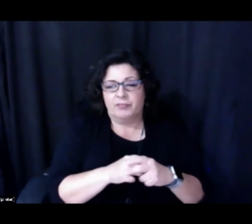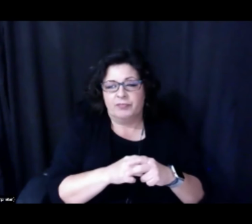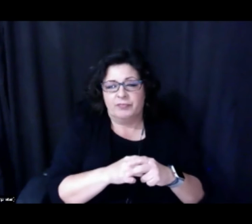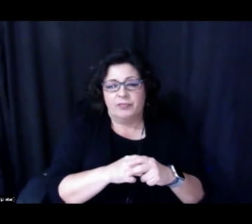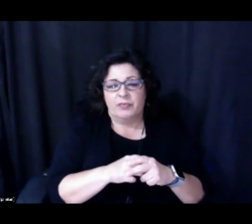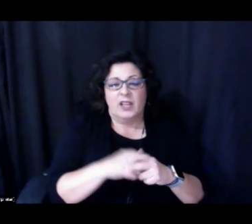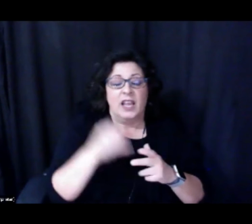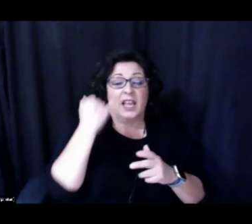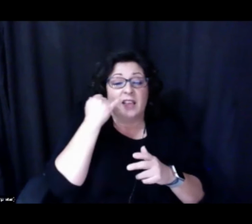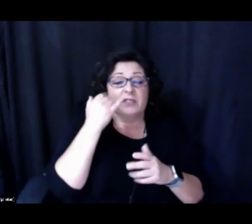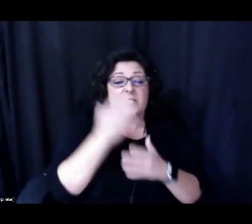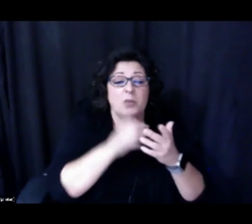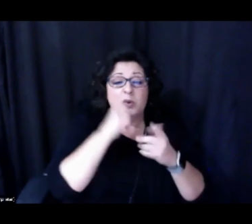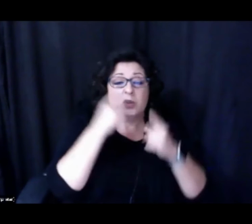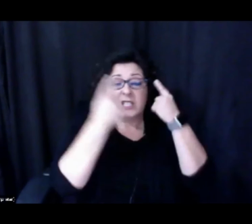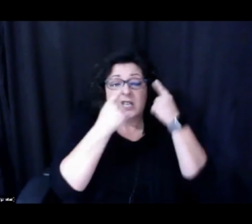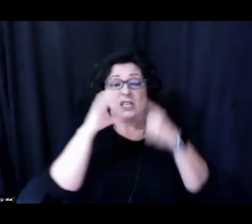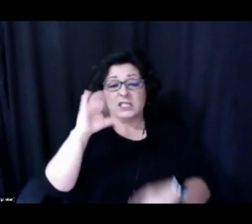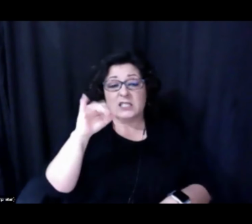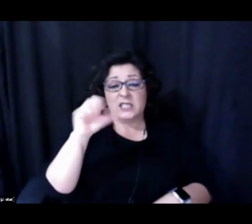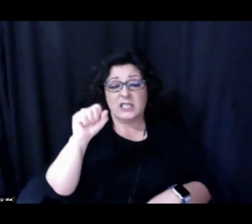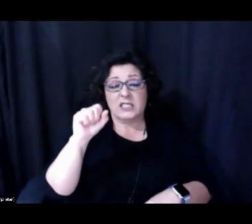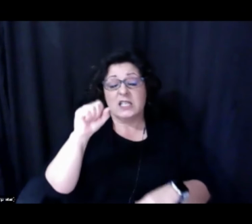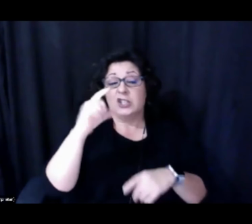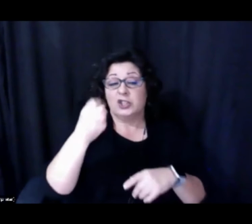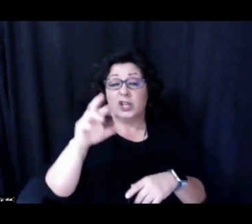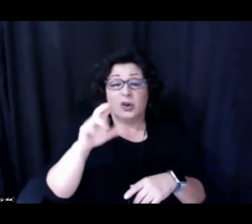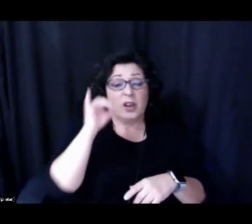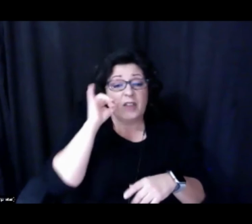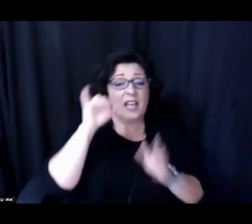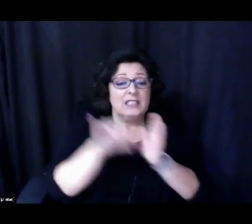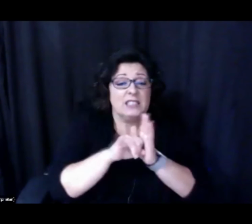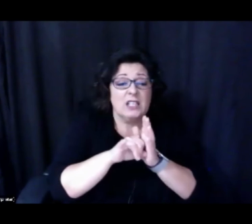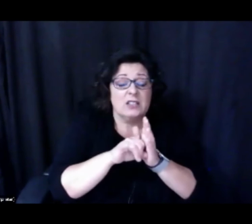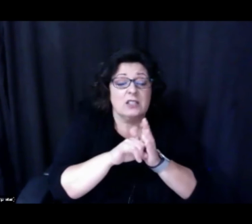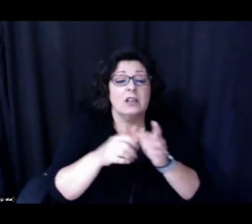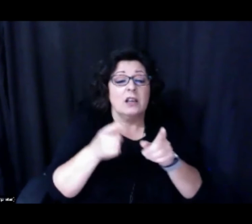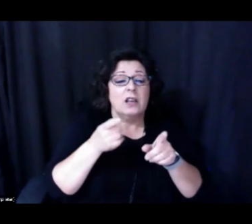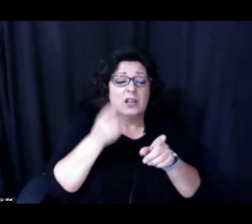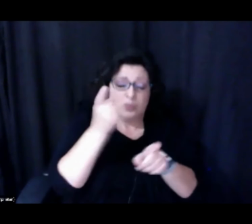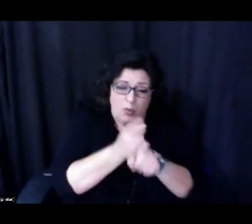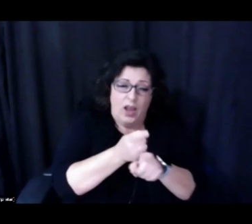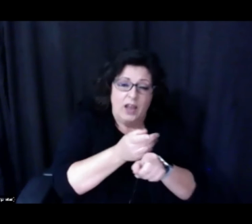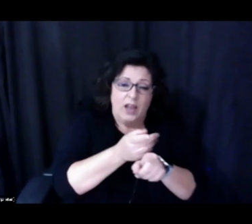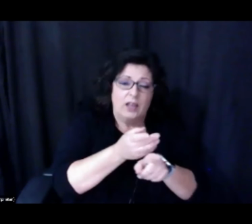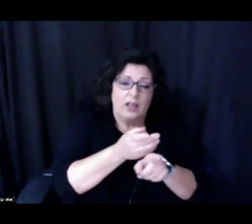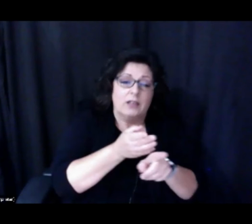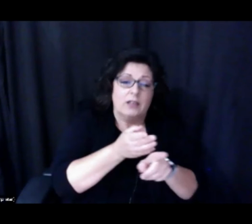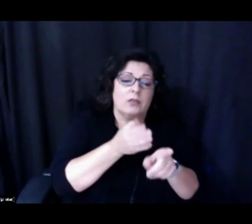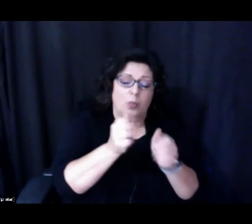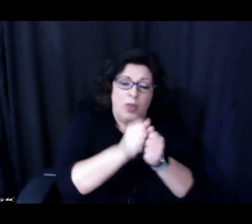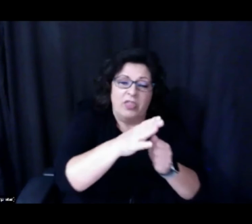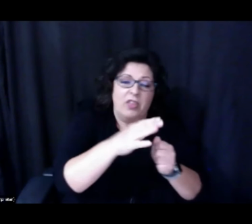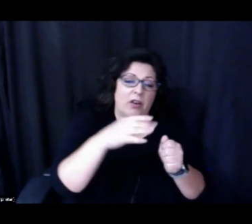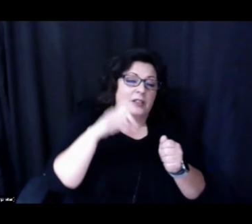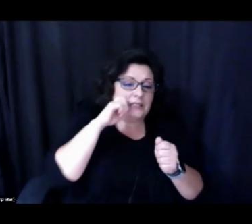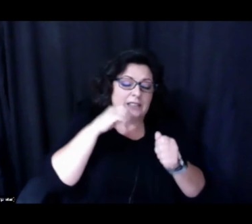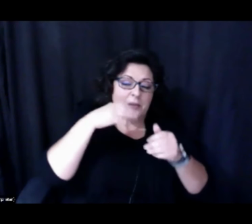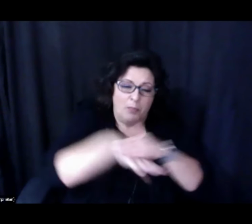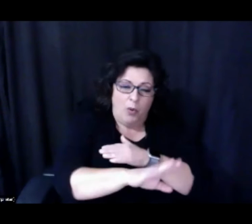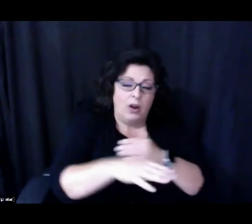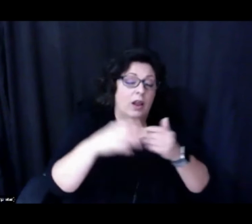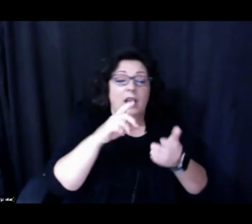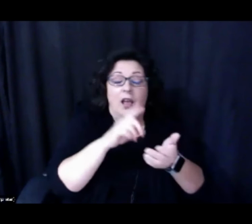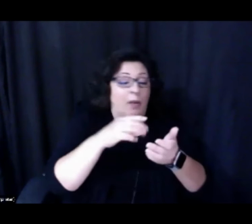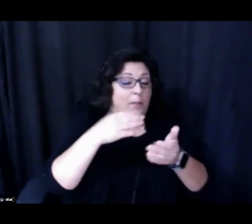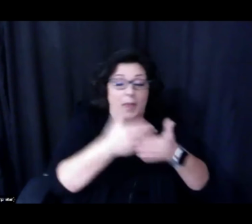If someone is considered cisgender if their gender identity aligns with their sex assigned at birth, right? So if someone is born, the